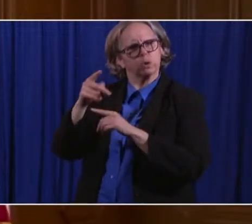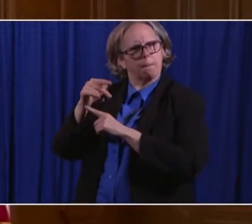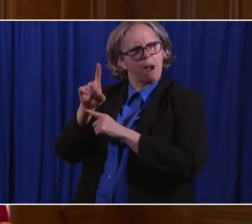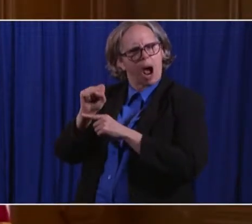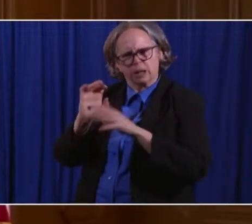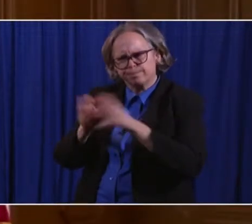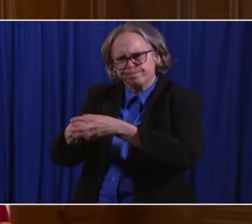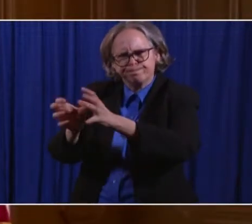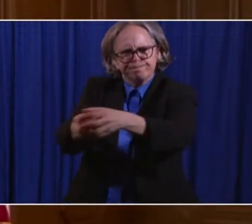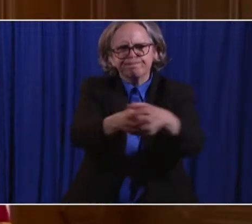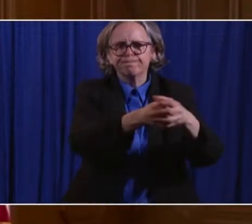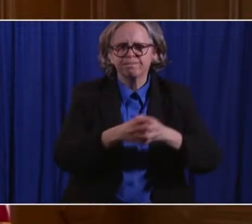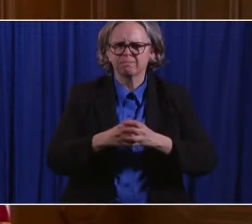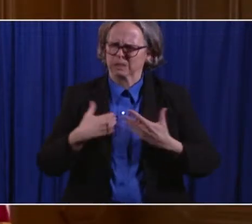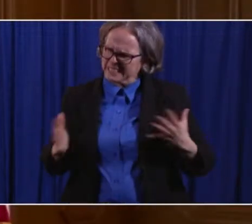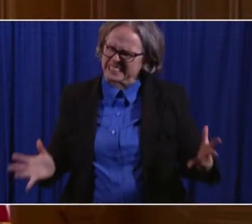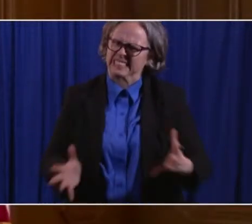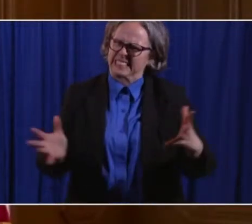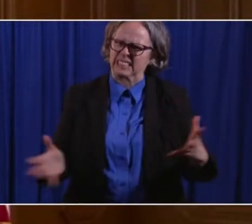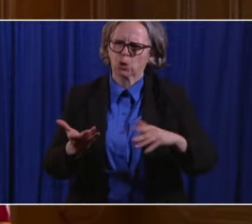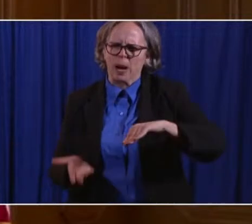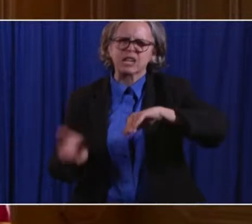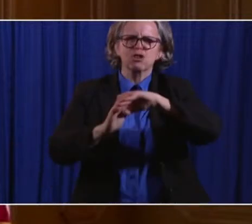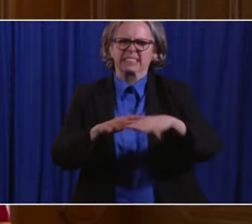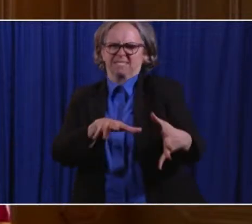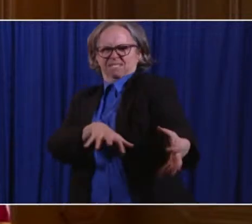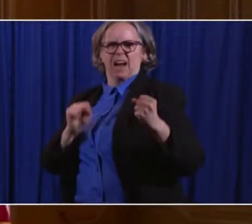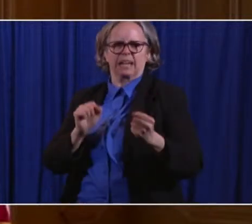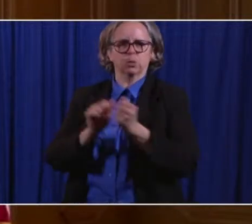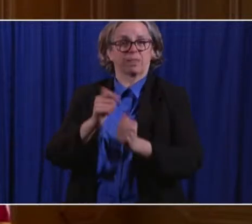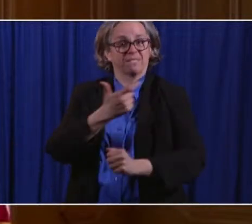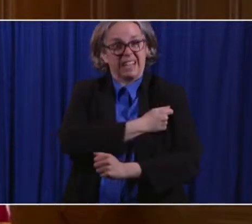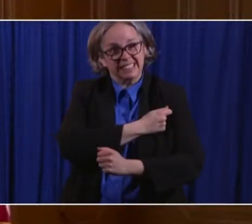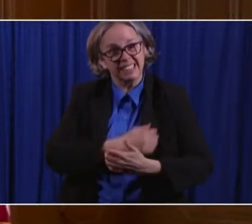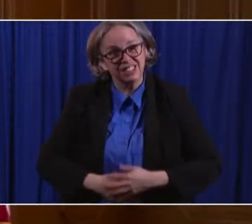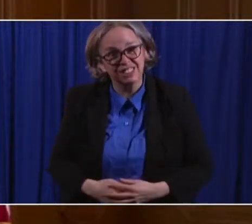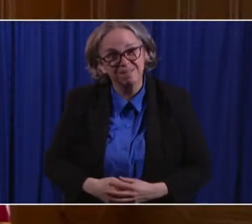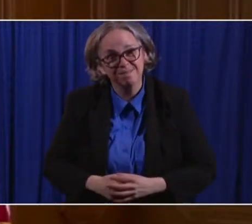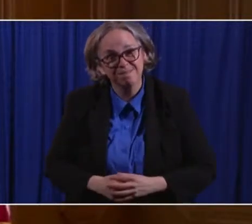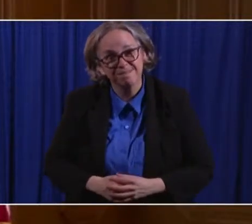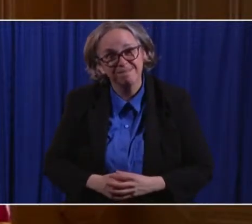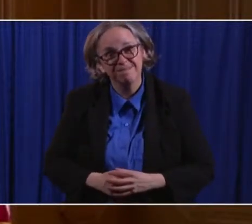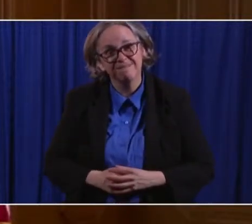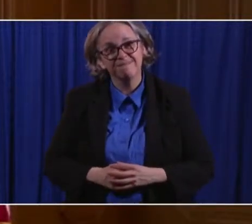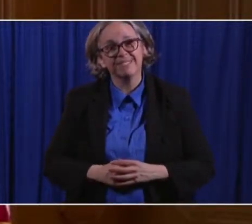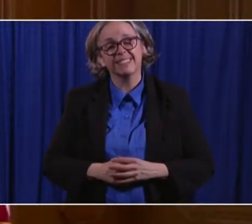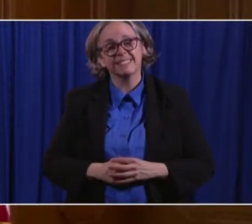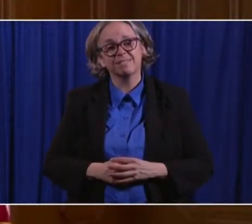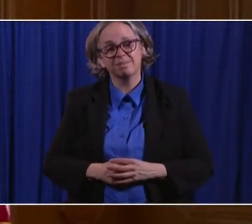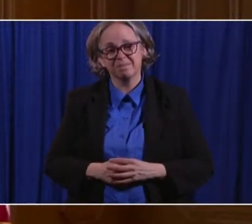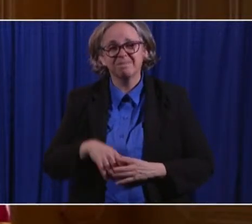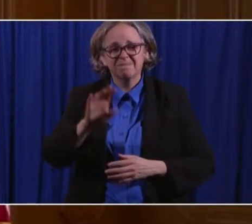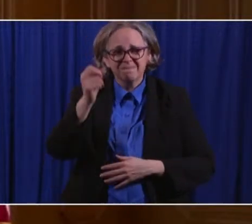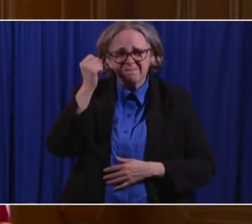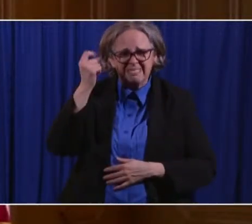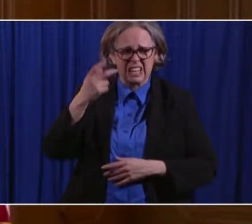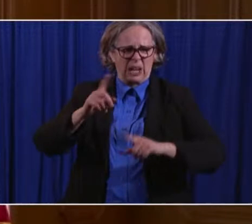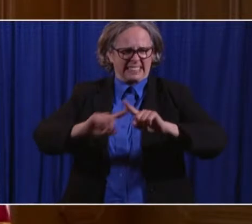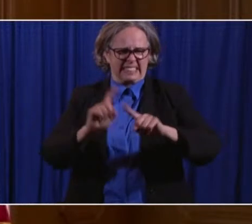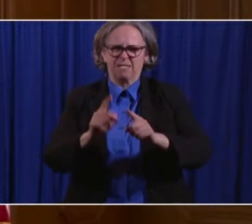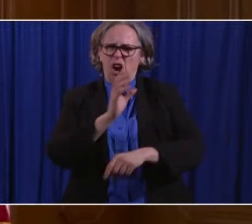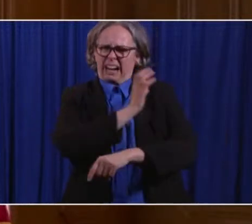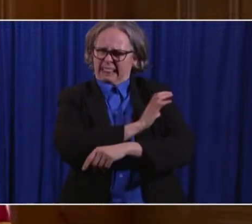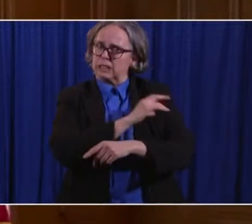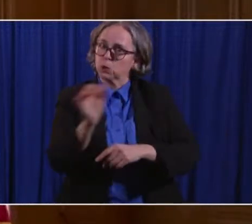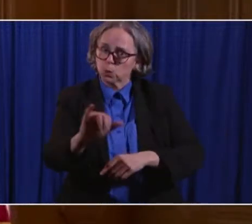continue to get shots in arms. These clinics that are being put together will make a big difference in helping us get